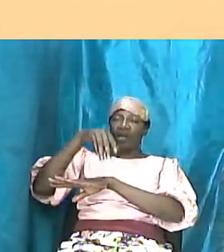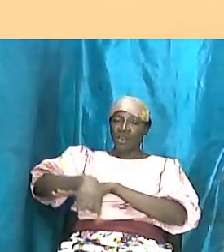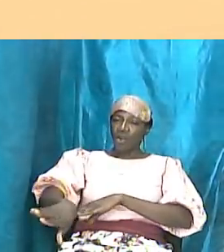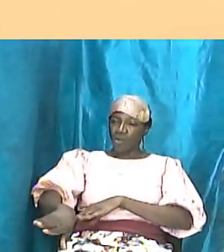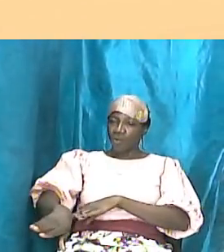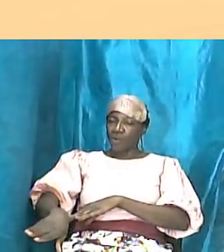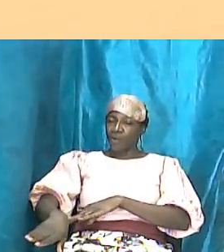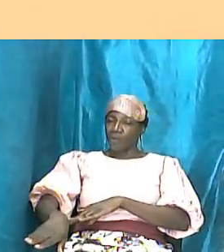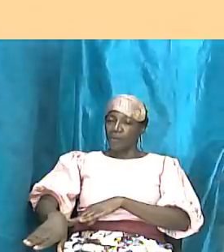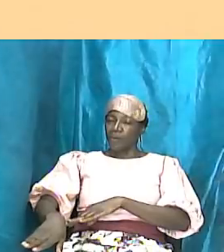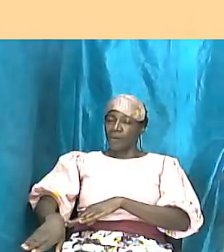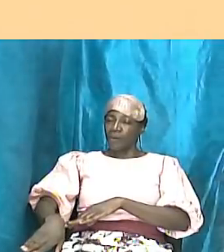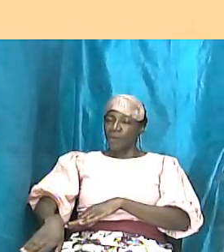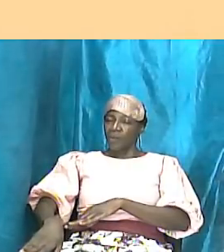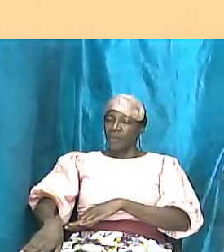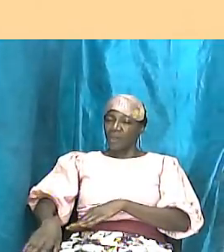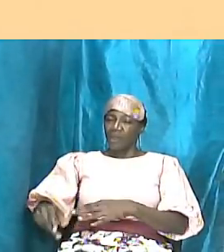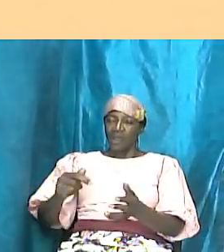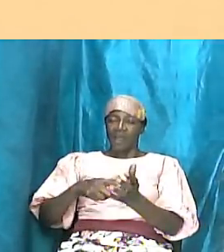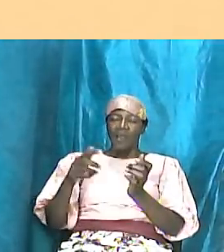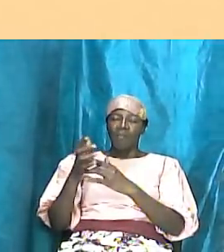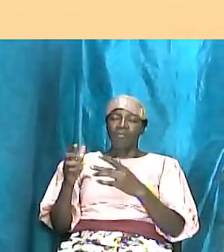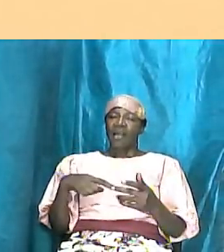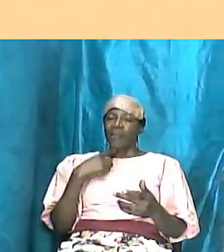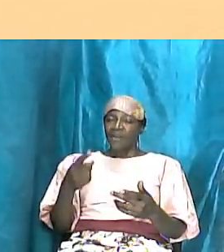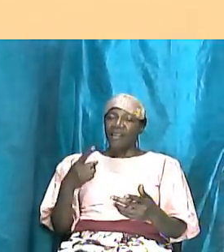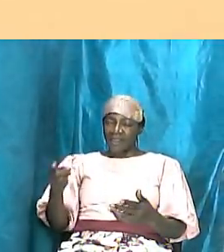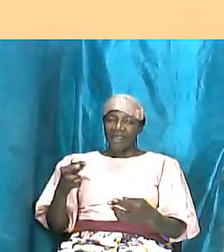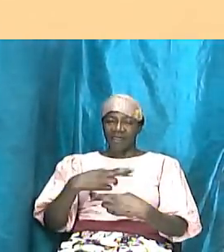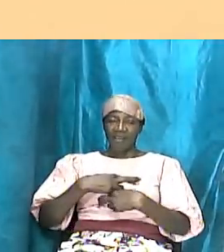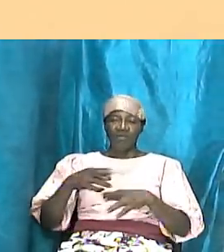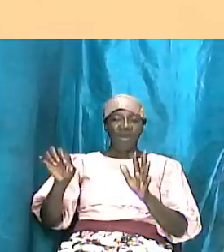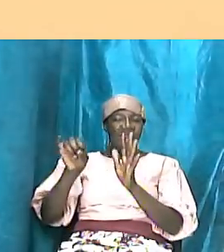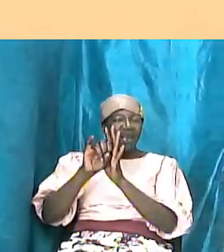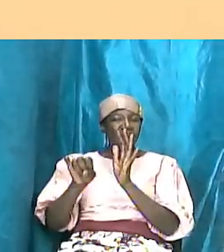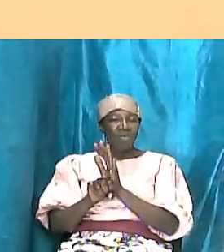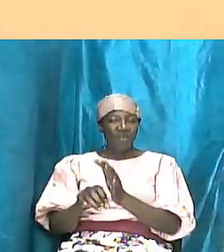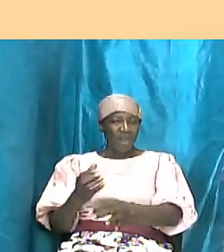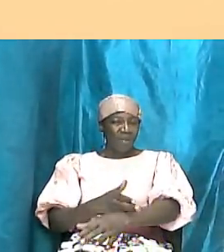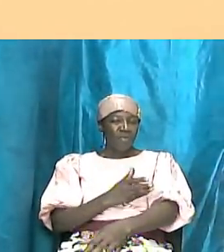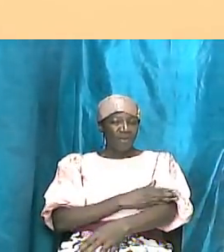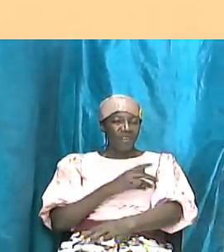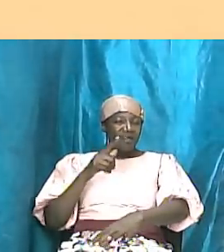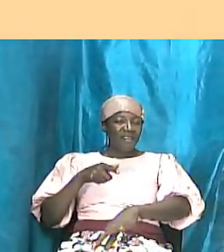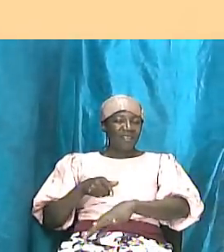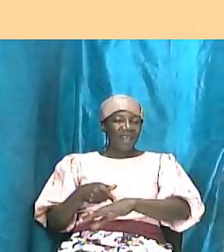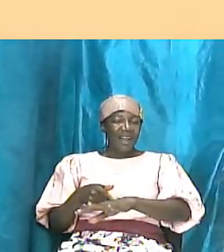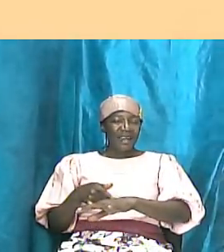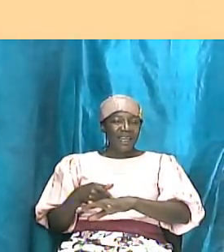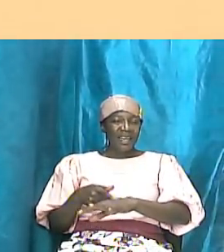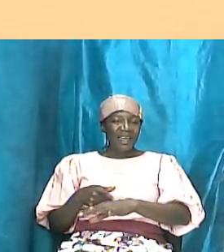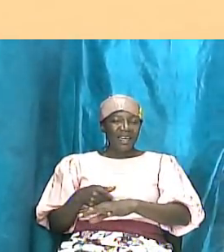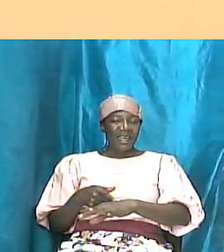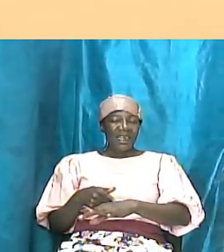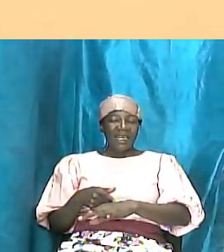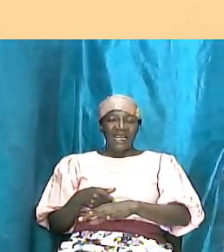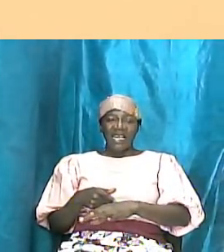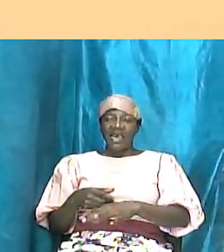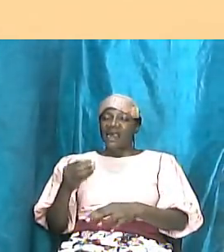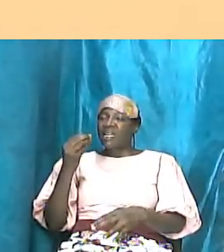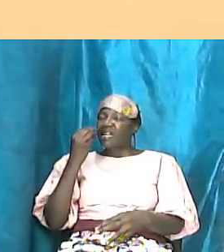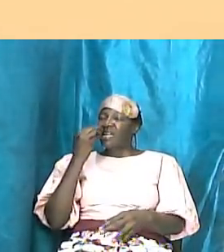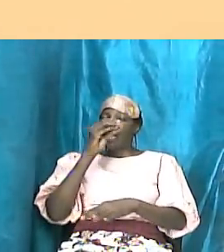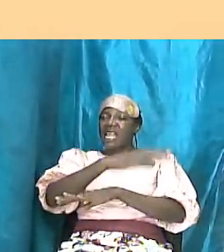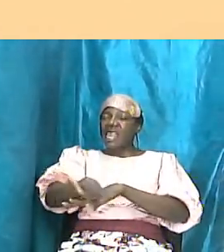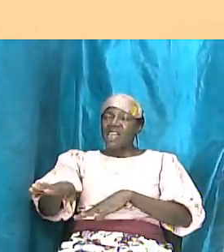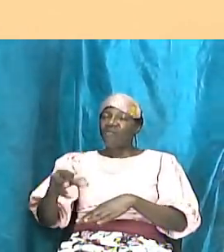said, this is the redemptive process now. So it started the evening at supper, and after supper it